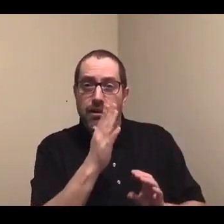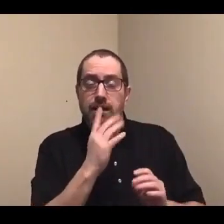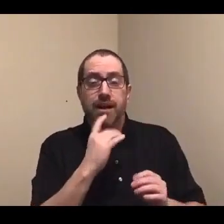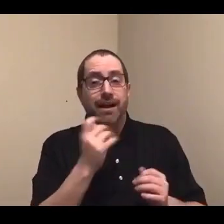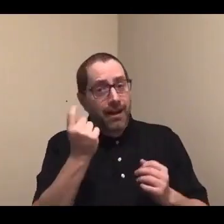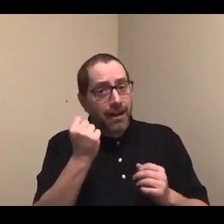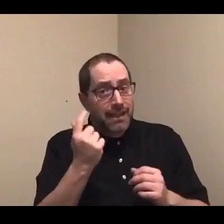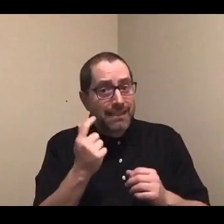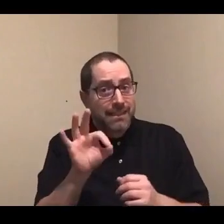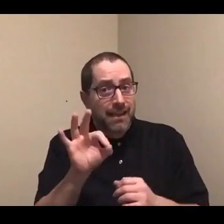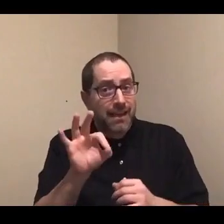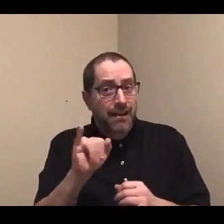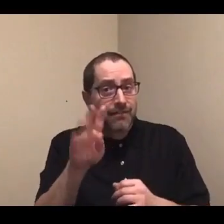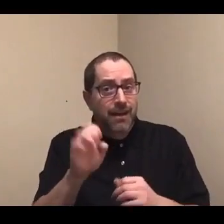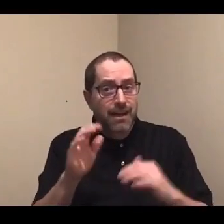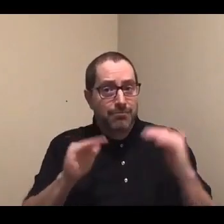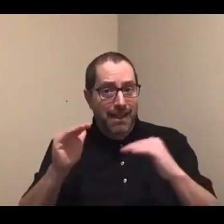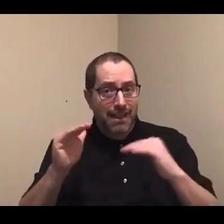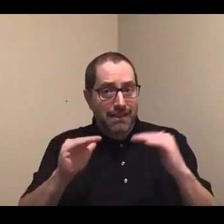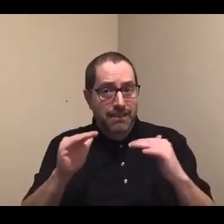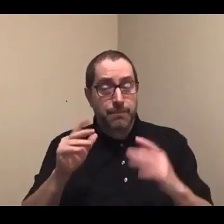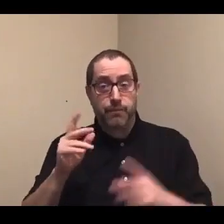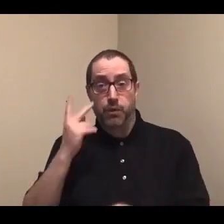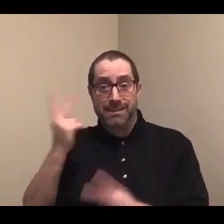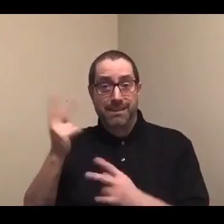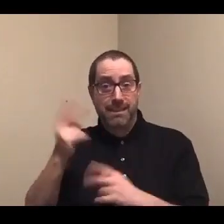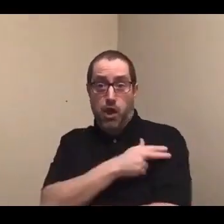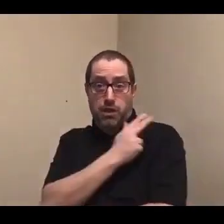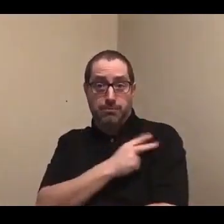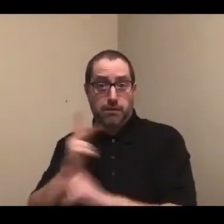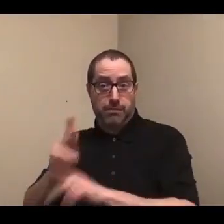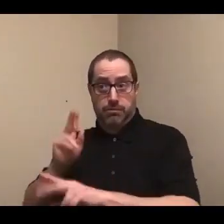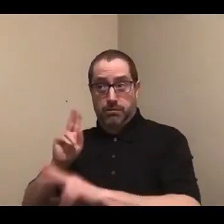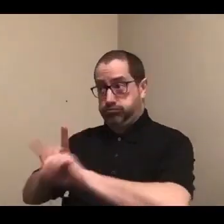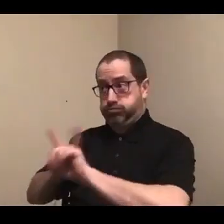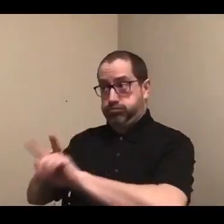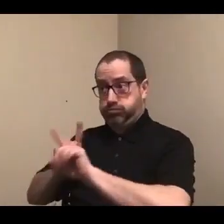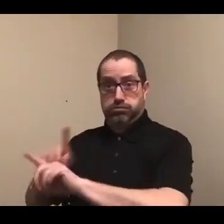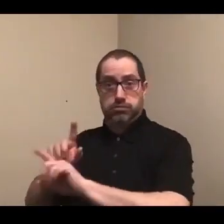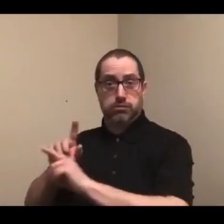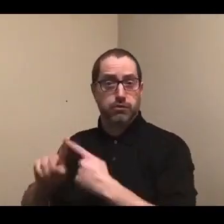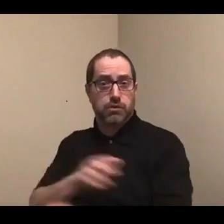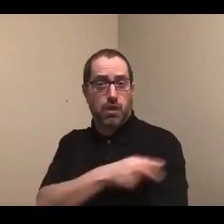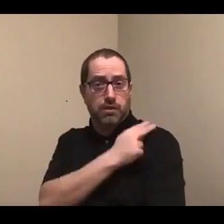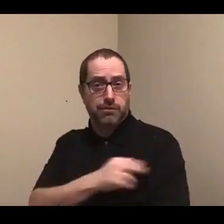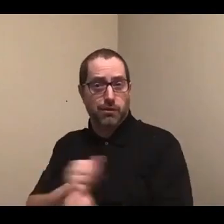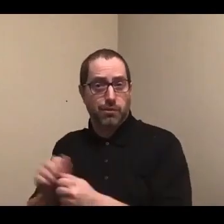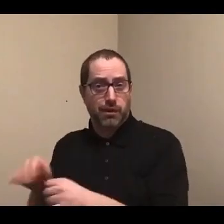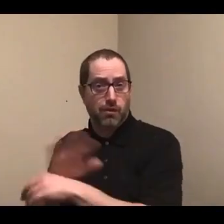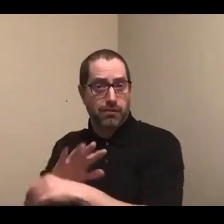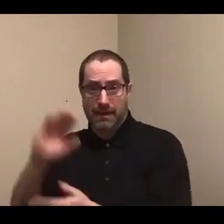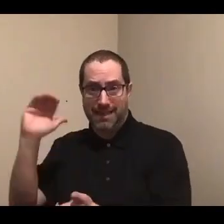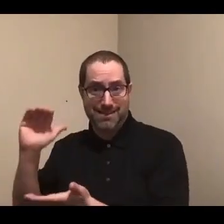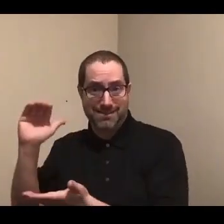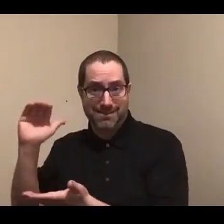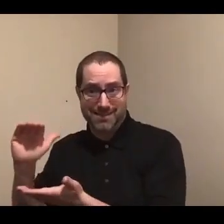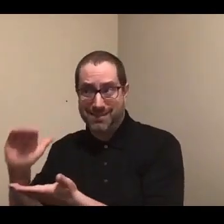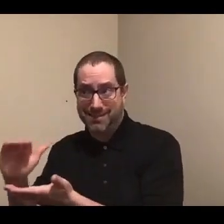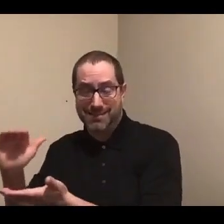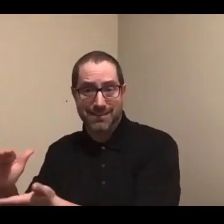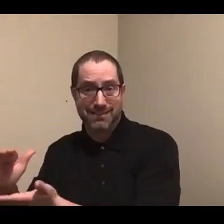seen our hospitalization numbers decrease significantly in the last month. We've seen our ICUs come down significantly in the